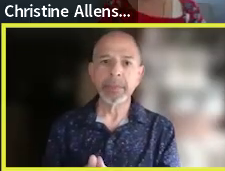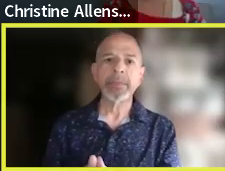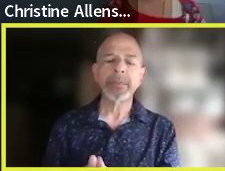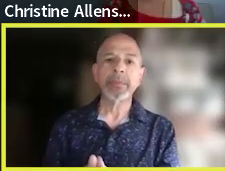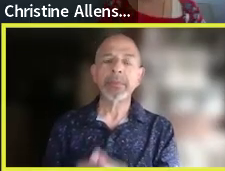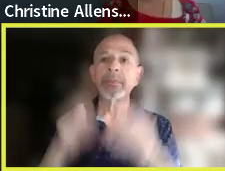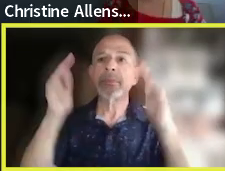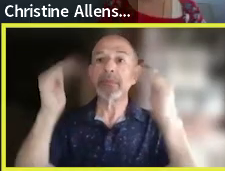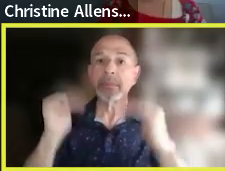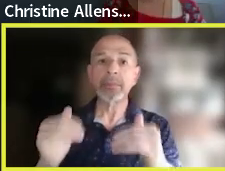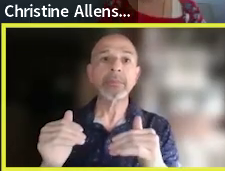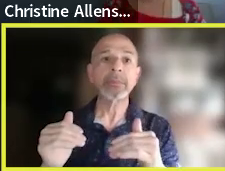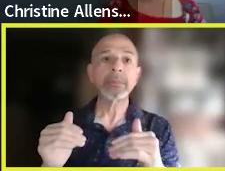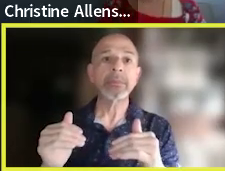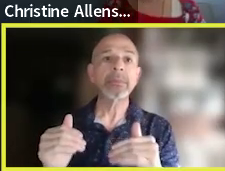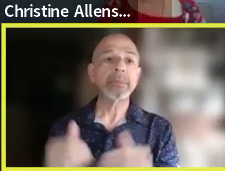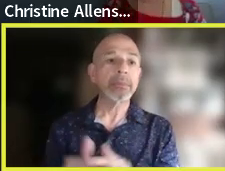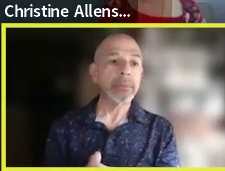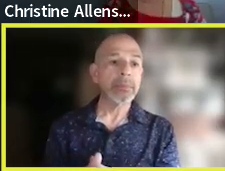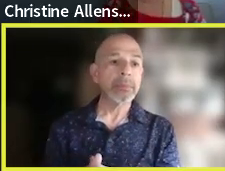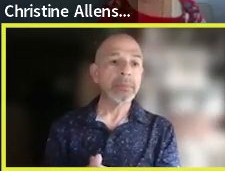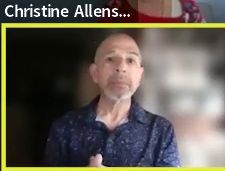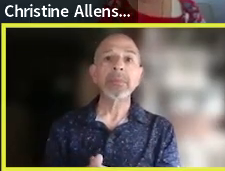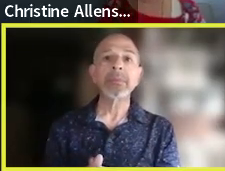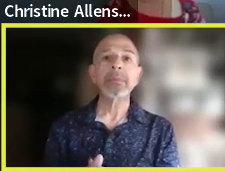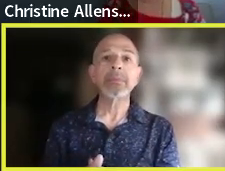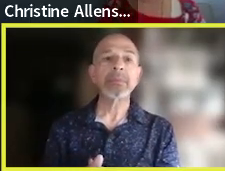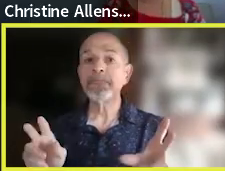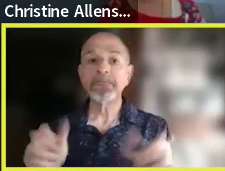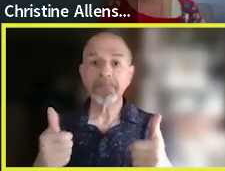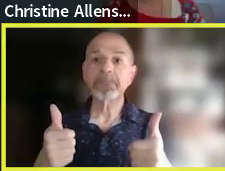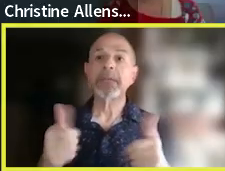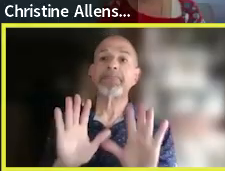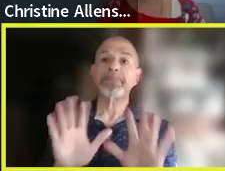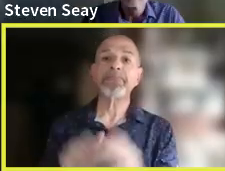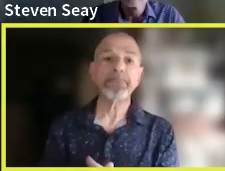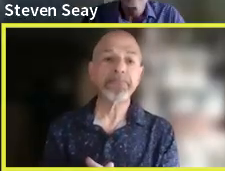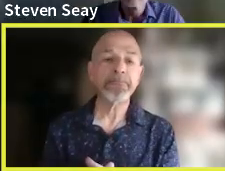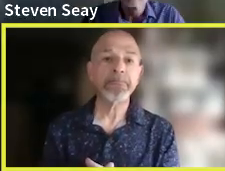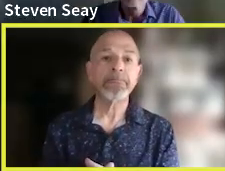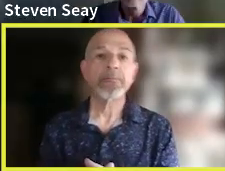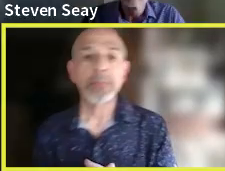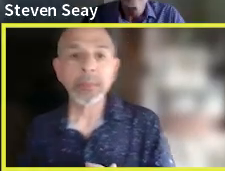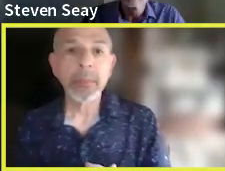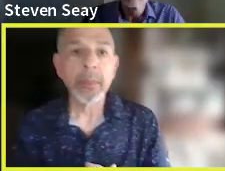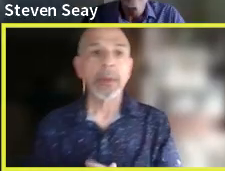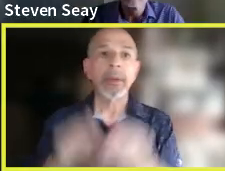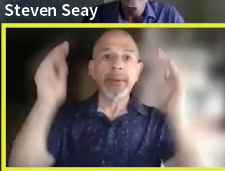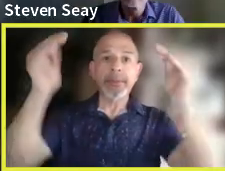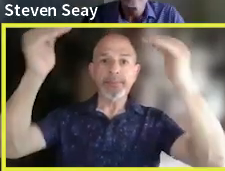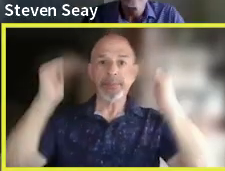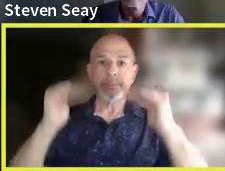right. Are we good to move on? Any other questions? All right, now we're moving on